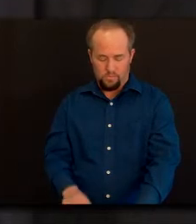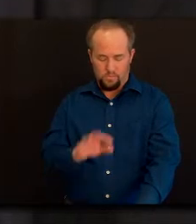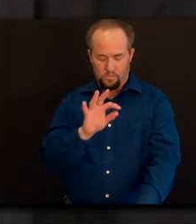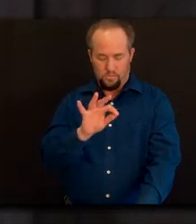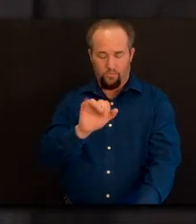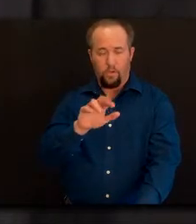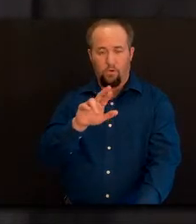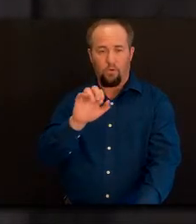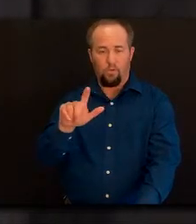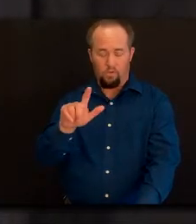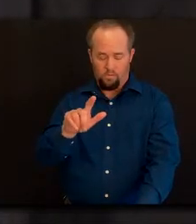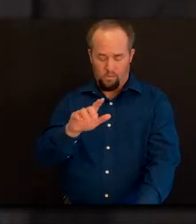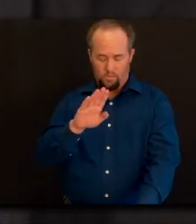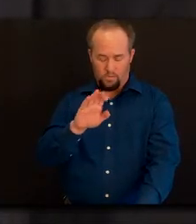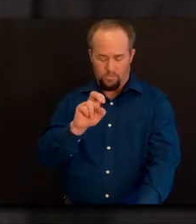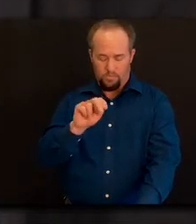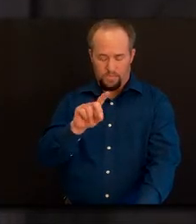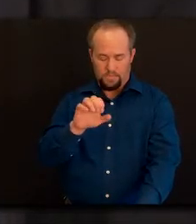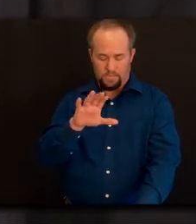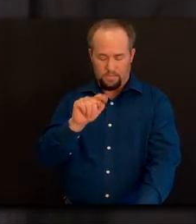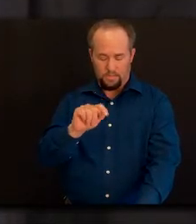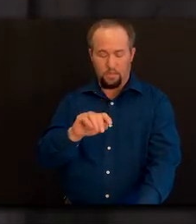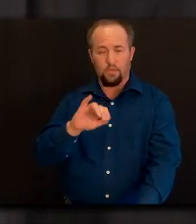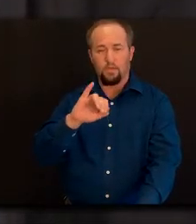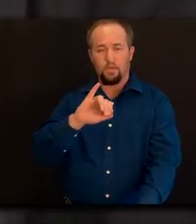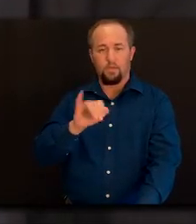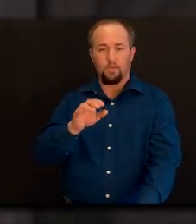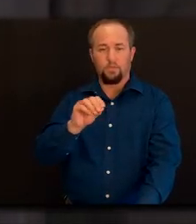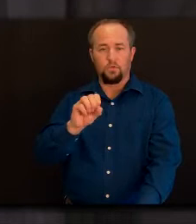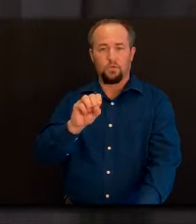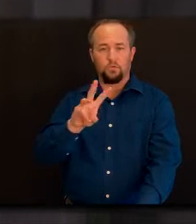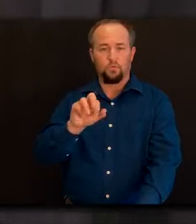Pharaoh Benedict Joswara.